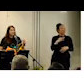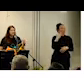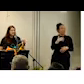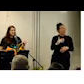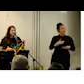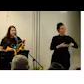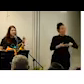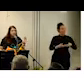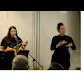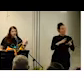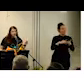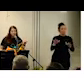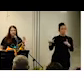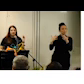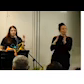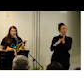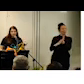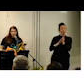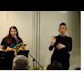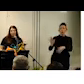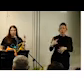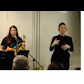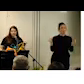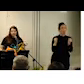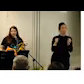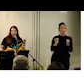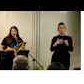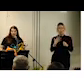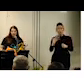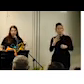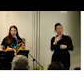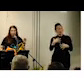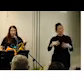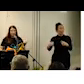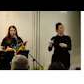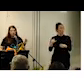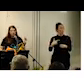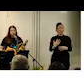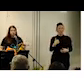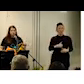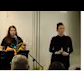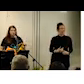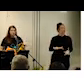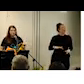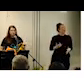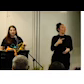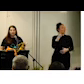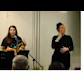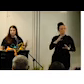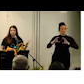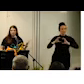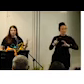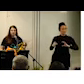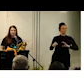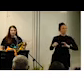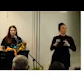mom's attention and say, I'm cold, come get me, I want milk, I'm hungry, whatever. So we can do these experiments